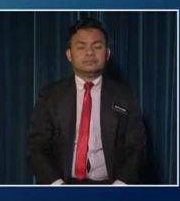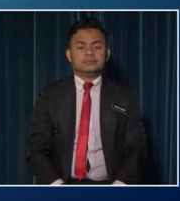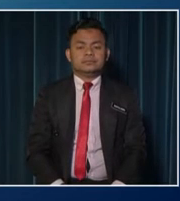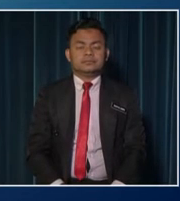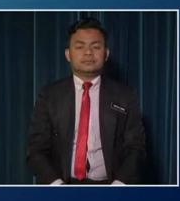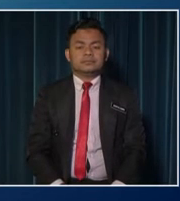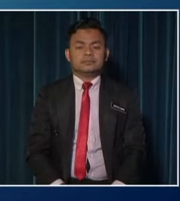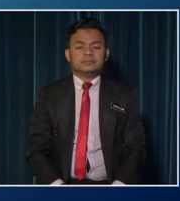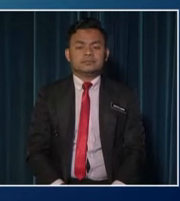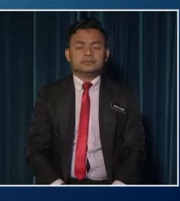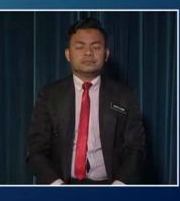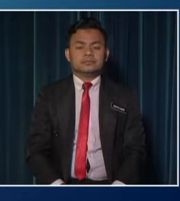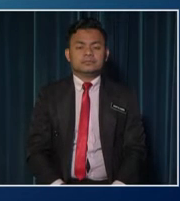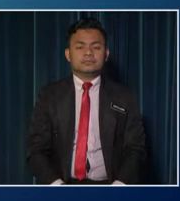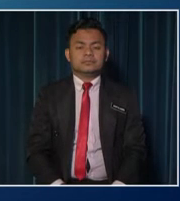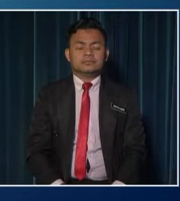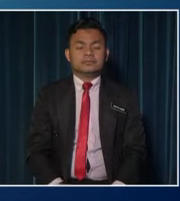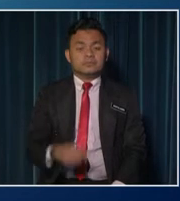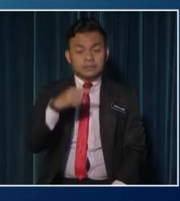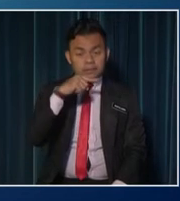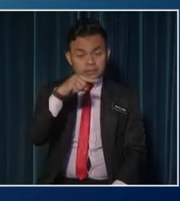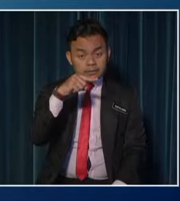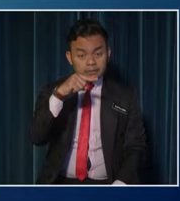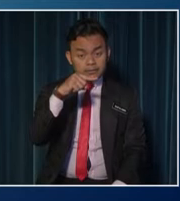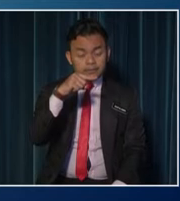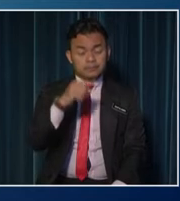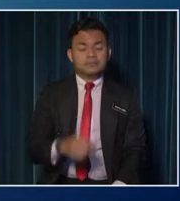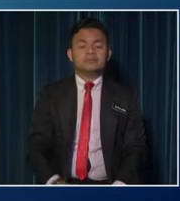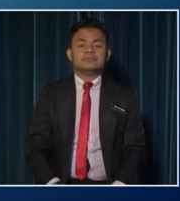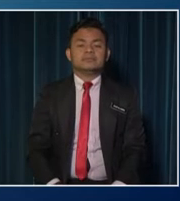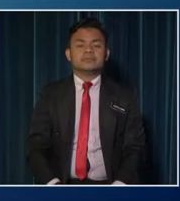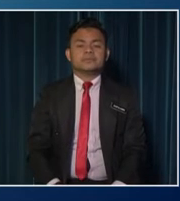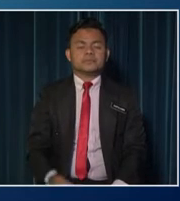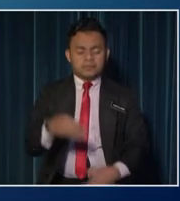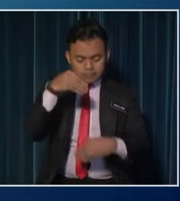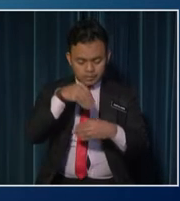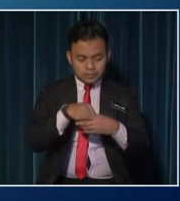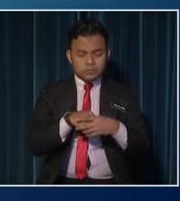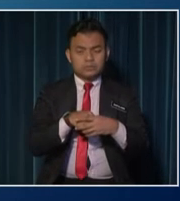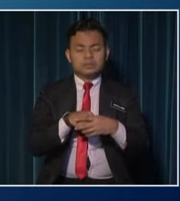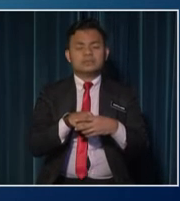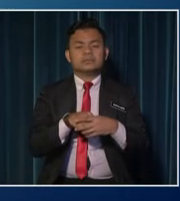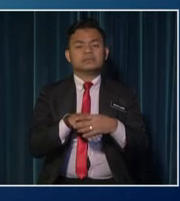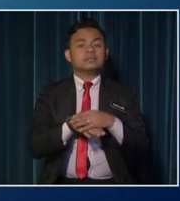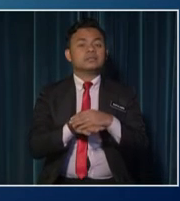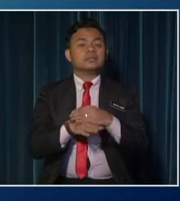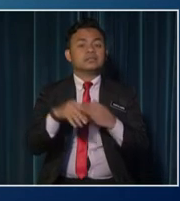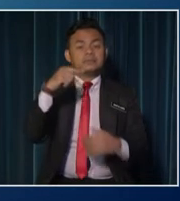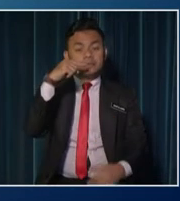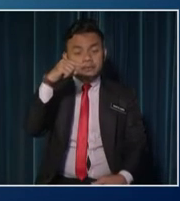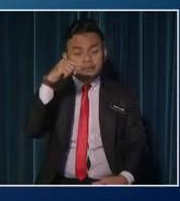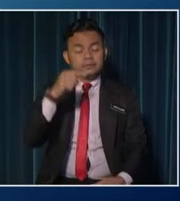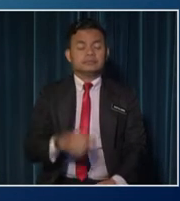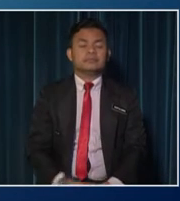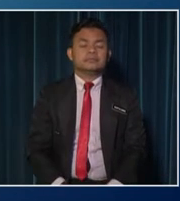cell holder. The negative terminal of the dry cell should be installed in the negative